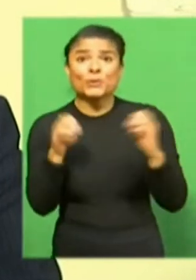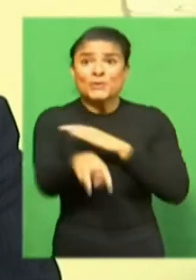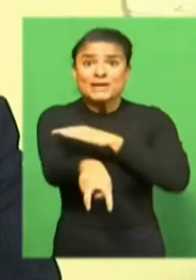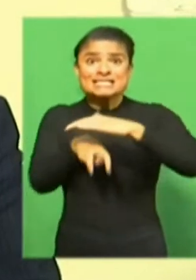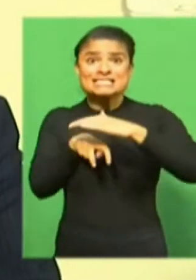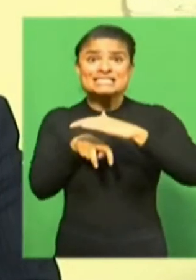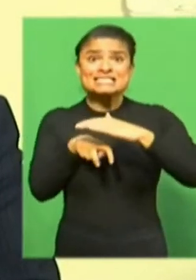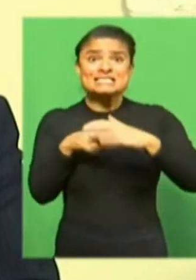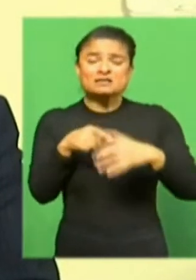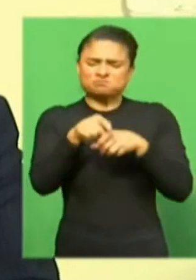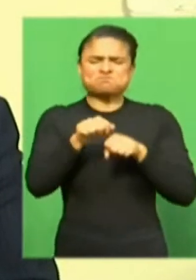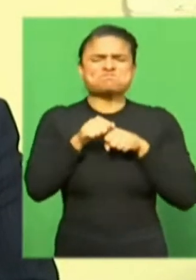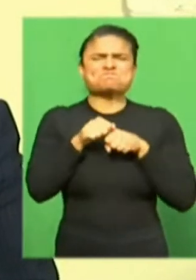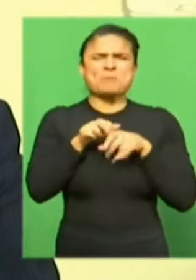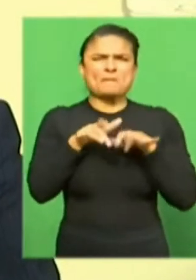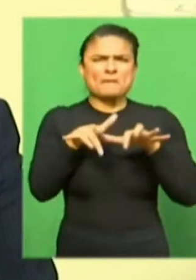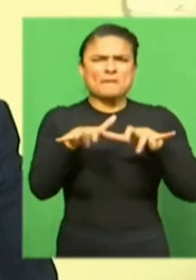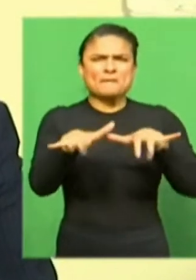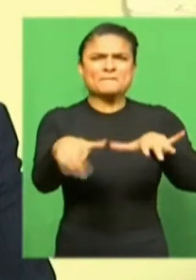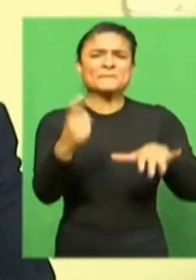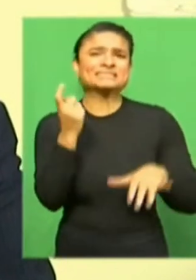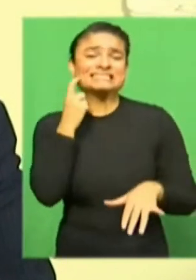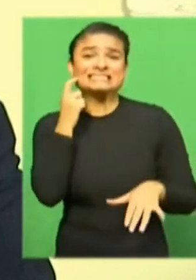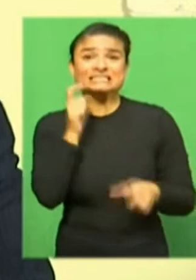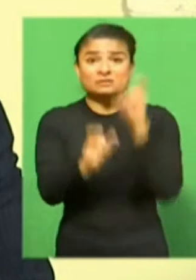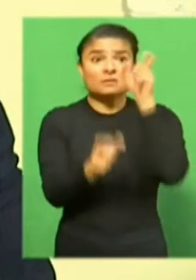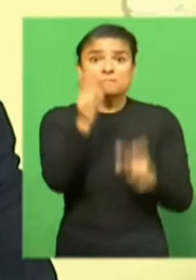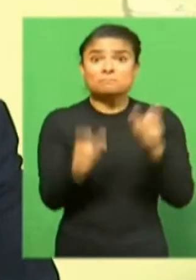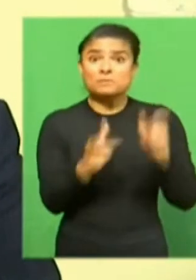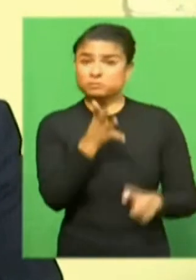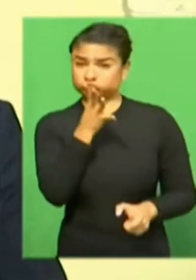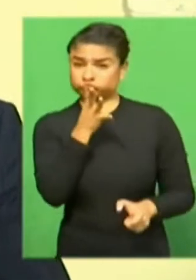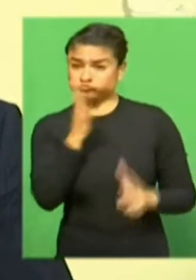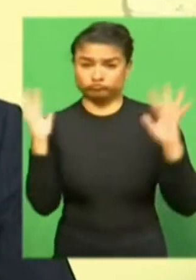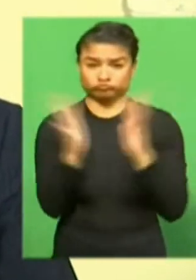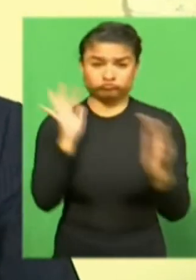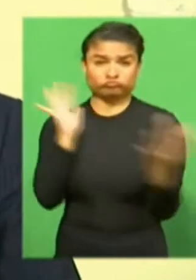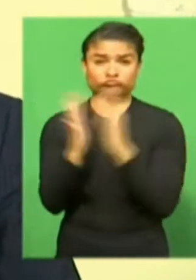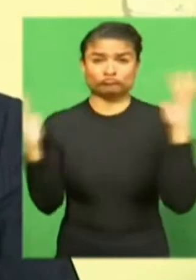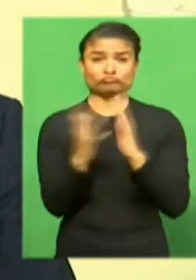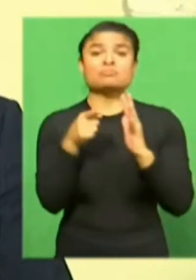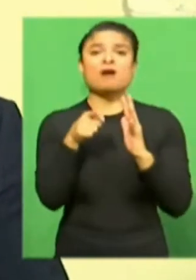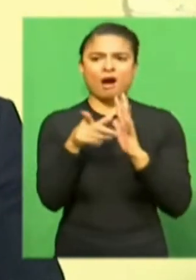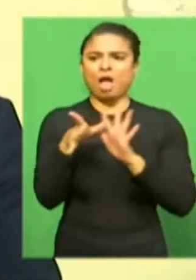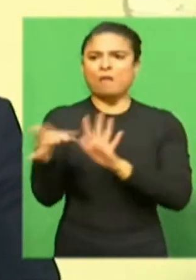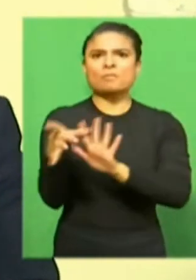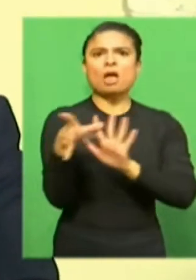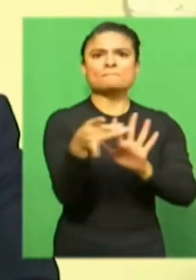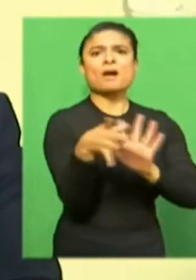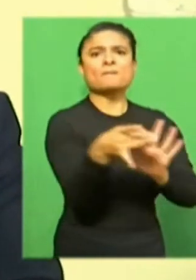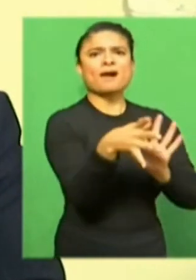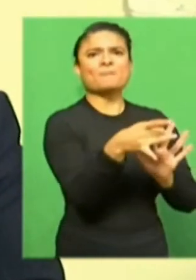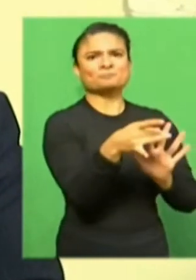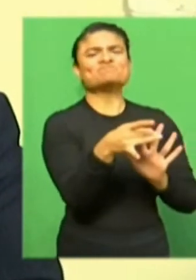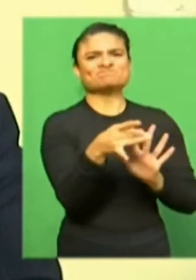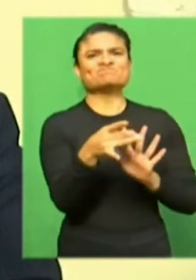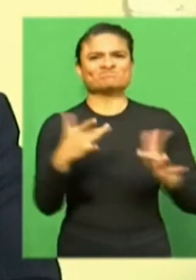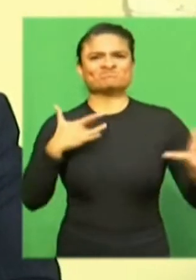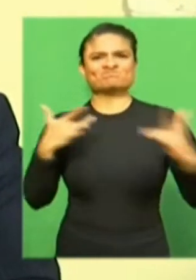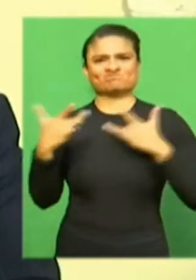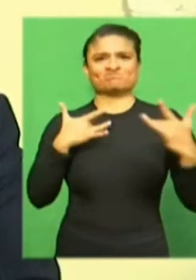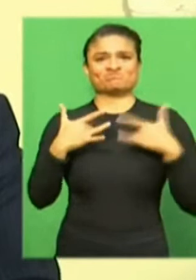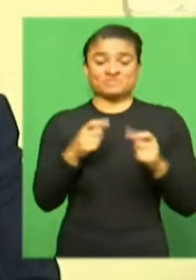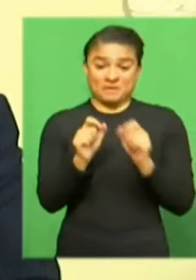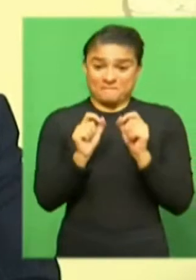events. We must continue to wear our masks at all times when in public, keep